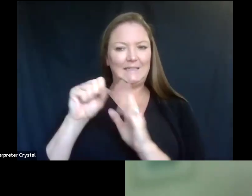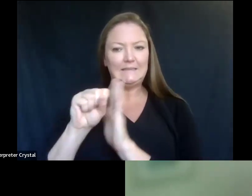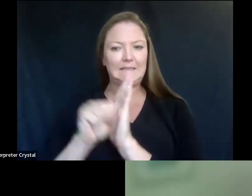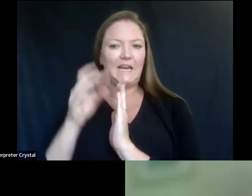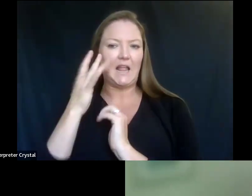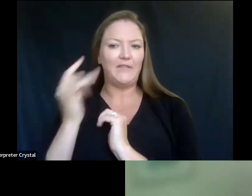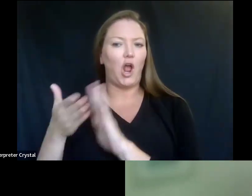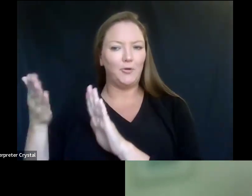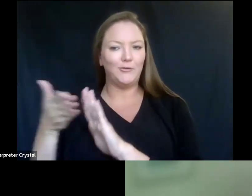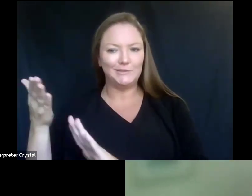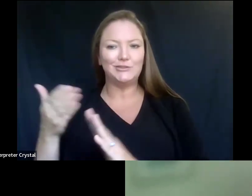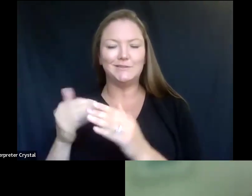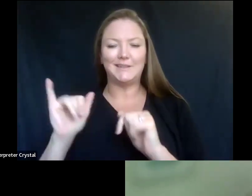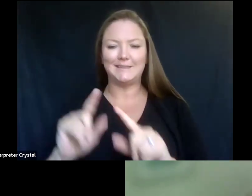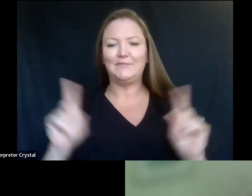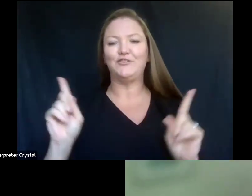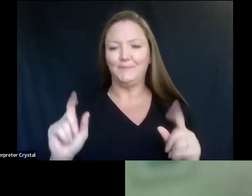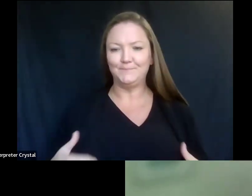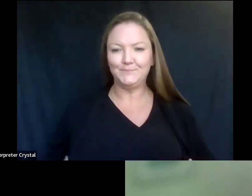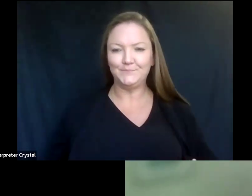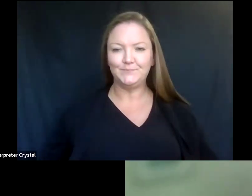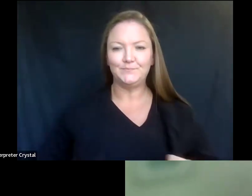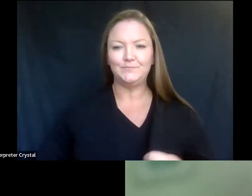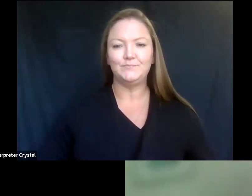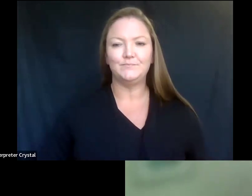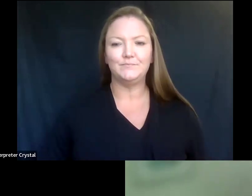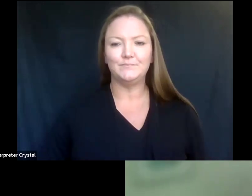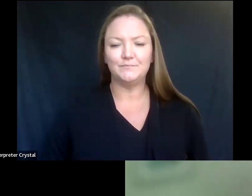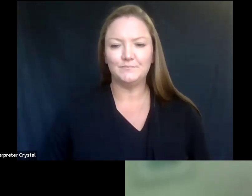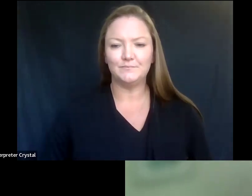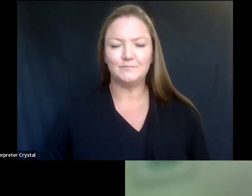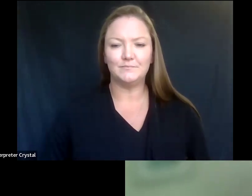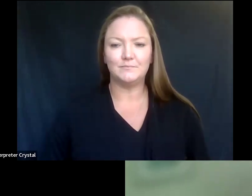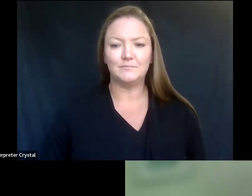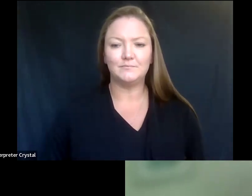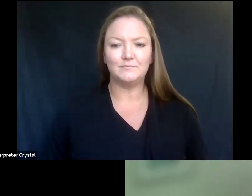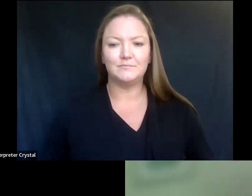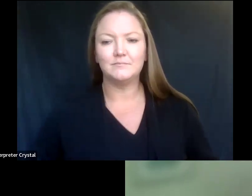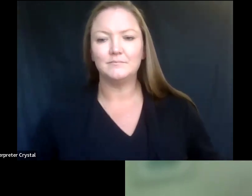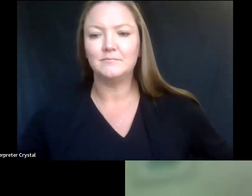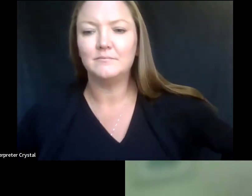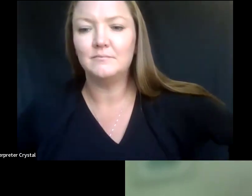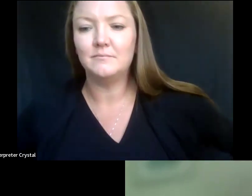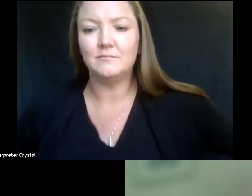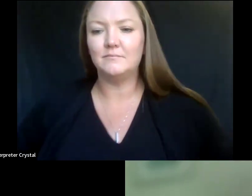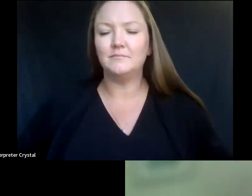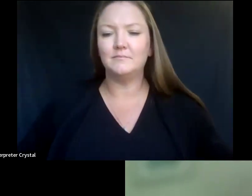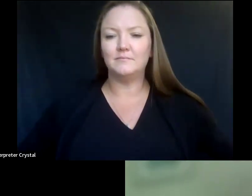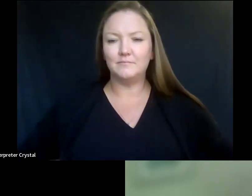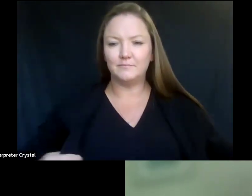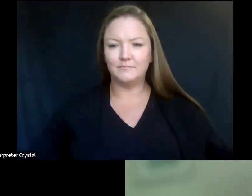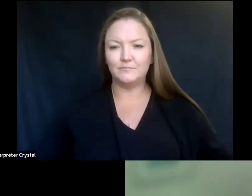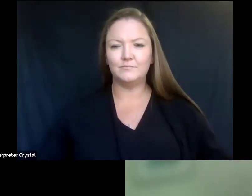California operations per se, although we have our